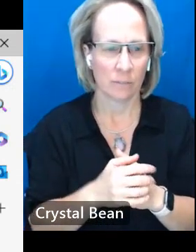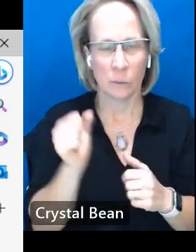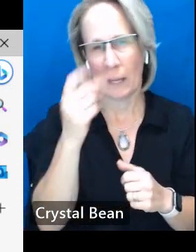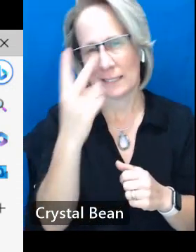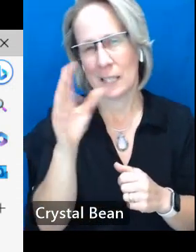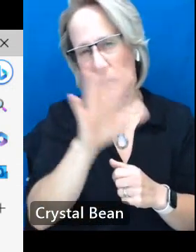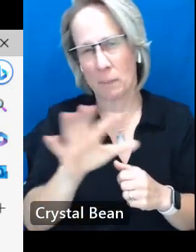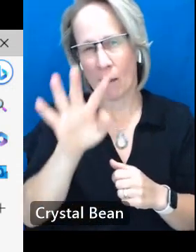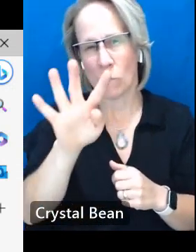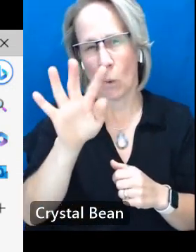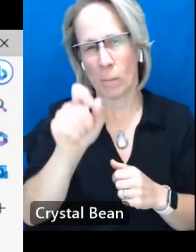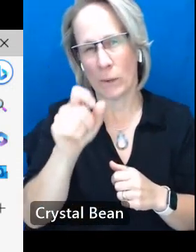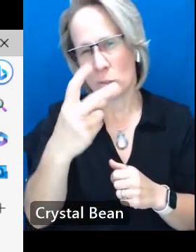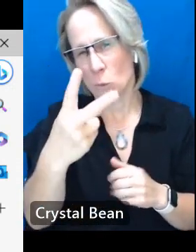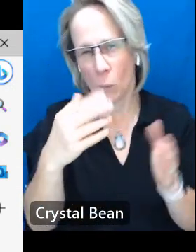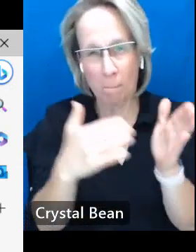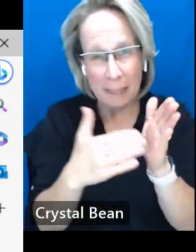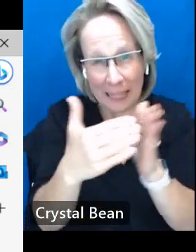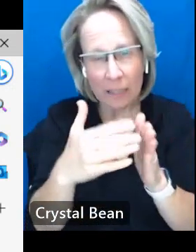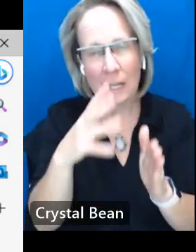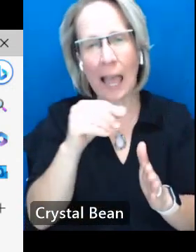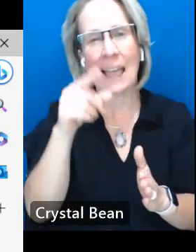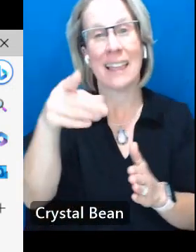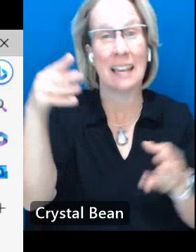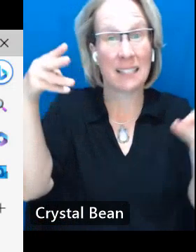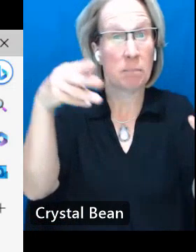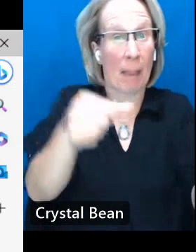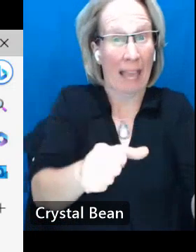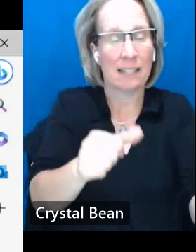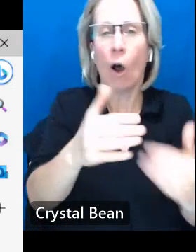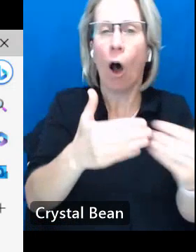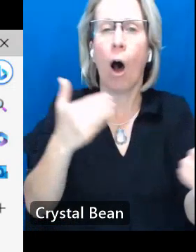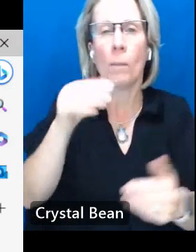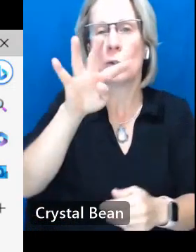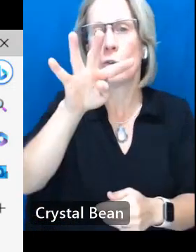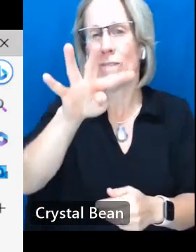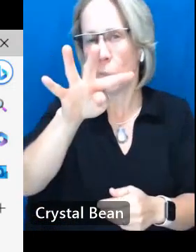million and they spent almost 4 million of it, right? So leaving a budget balance of about